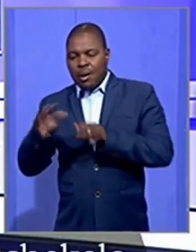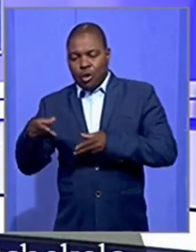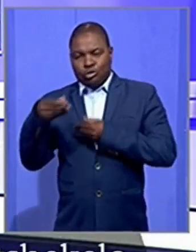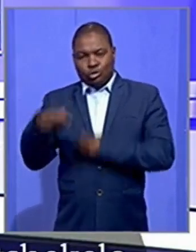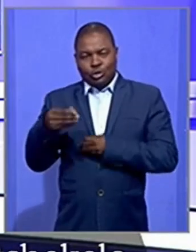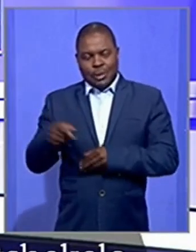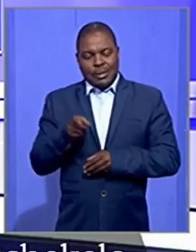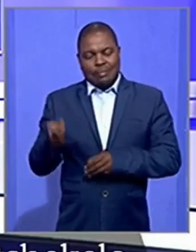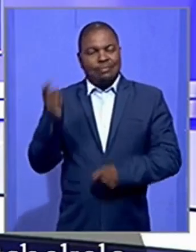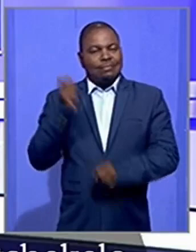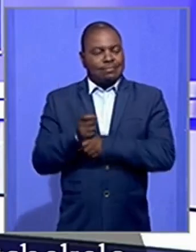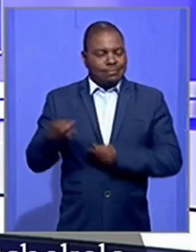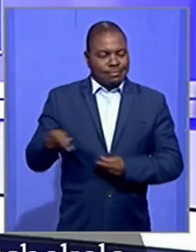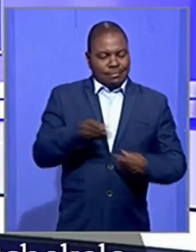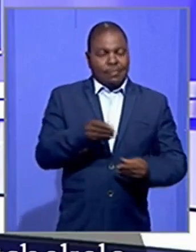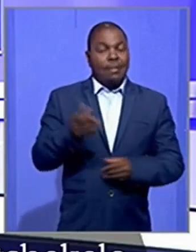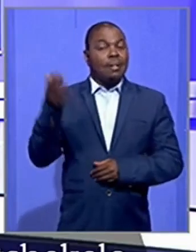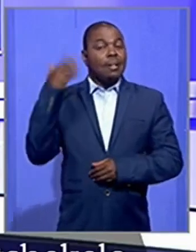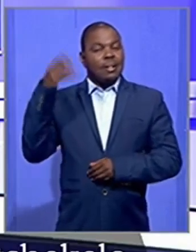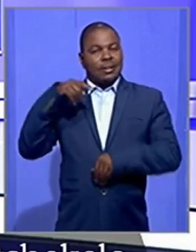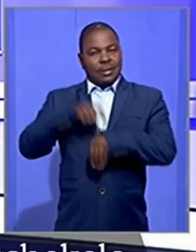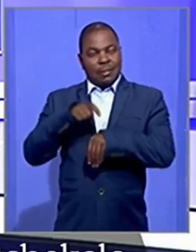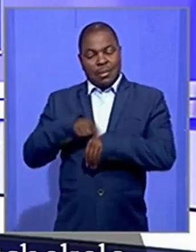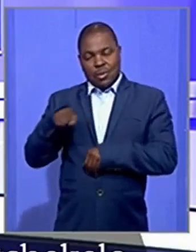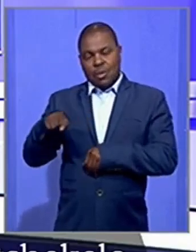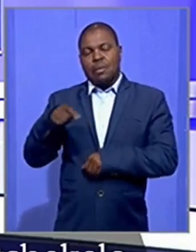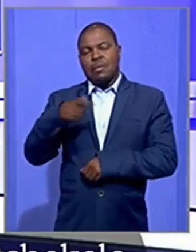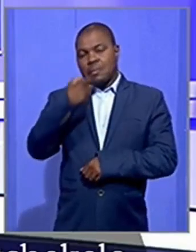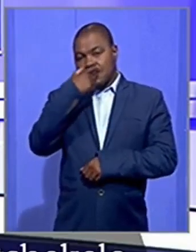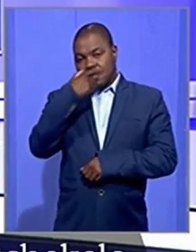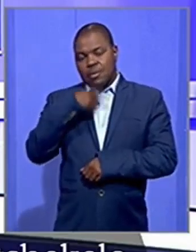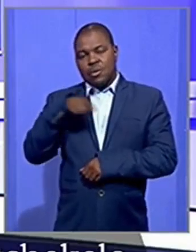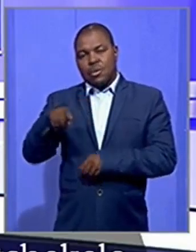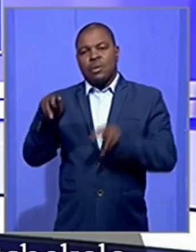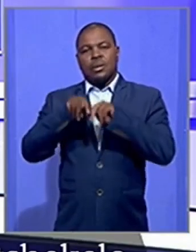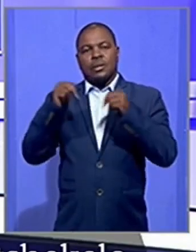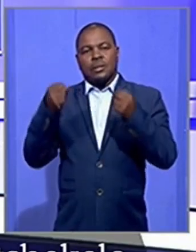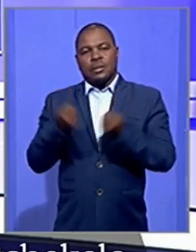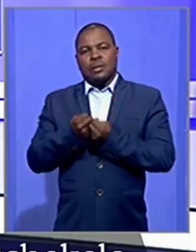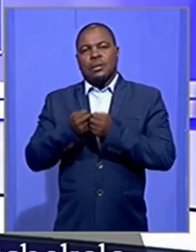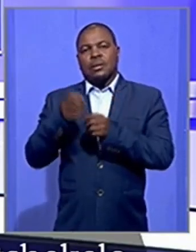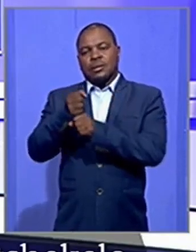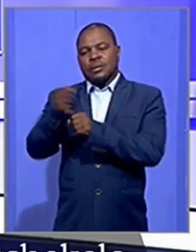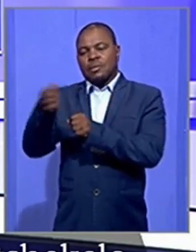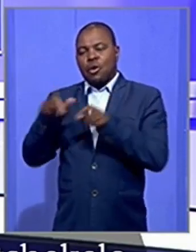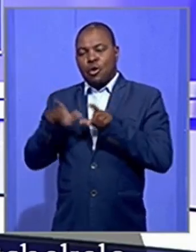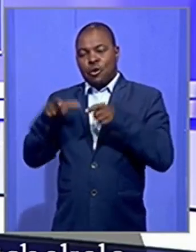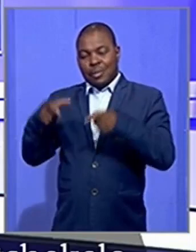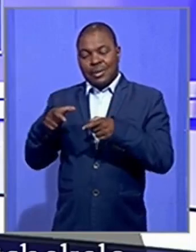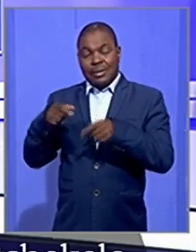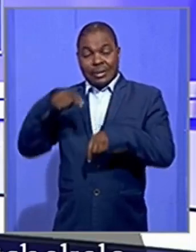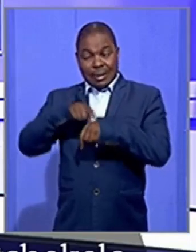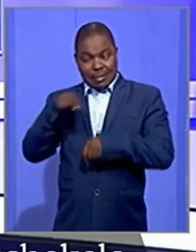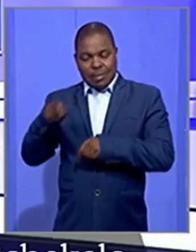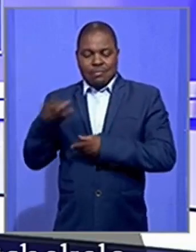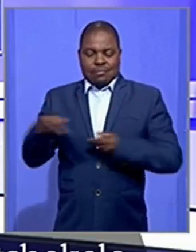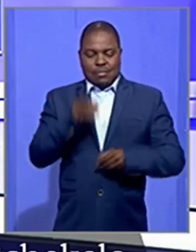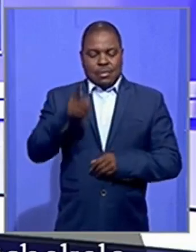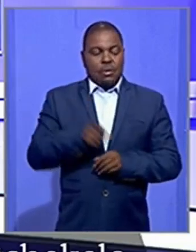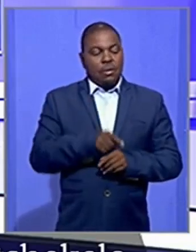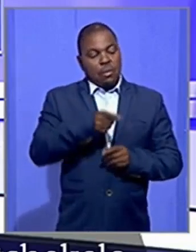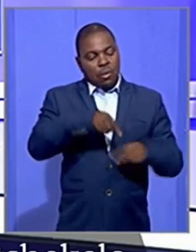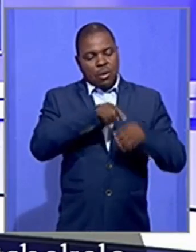eo Moporesidente Cyril Ramaphosa e ne le monnasetilo wa National Deployment Committee. Go le jalo, lekoko le tla tlhatlhela kgetsi ya go